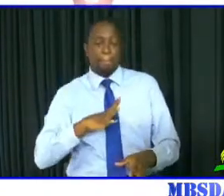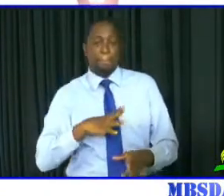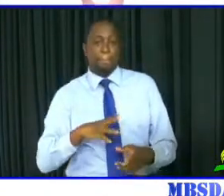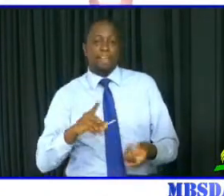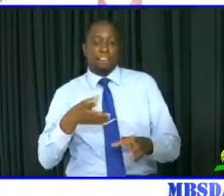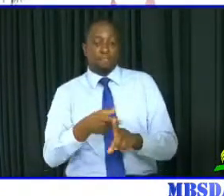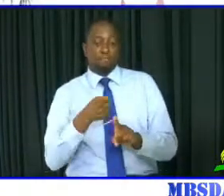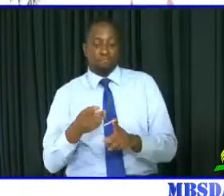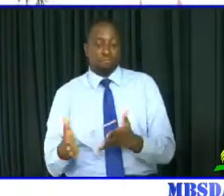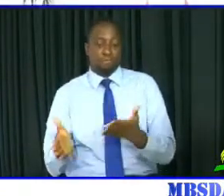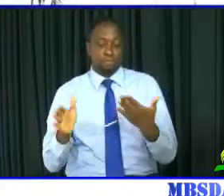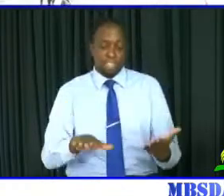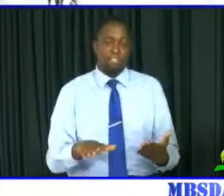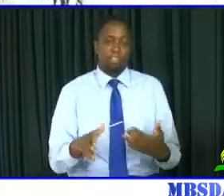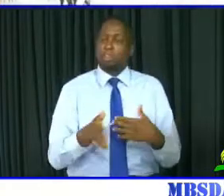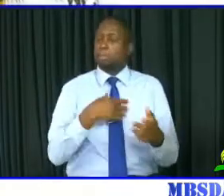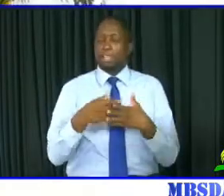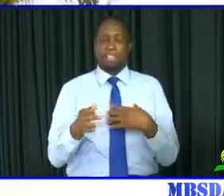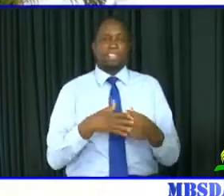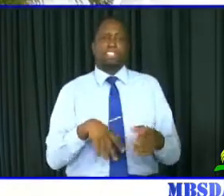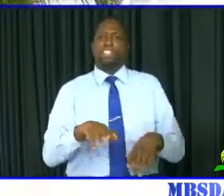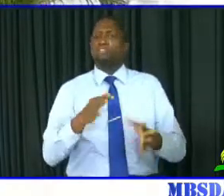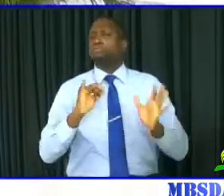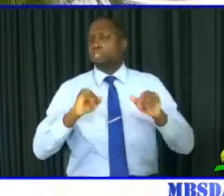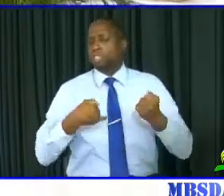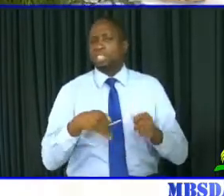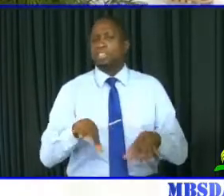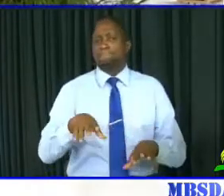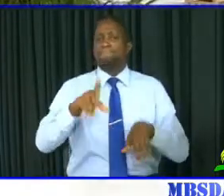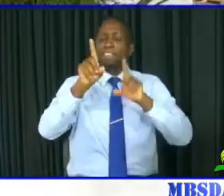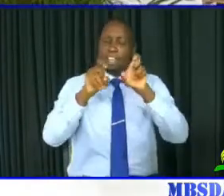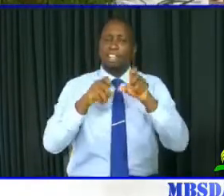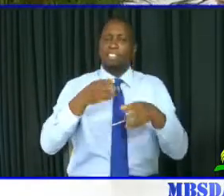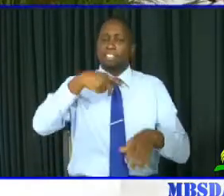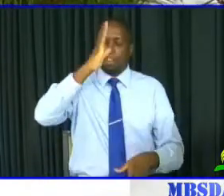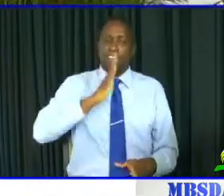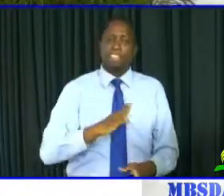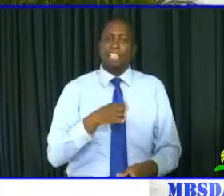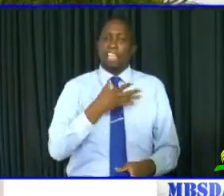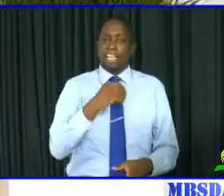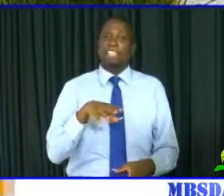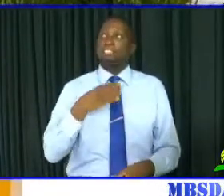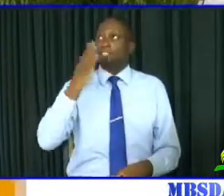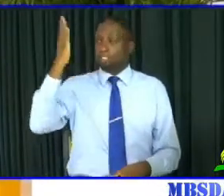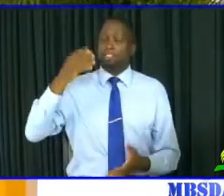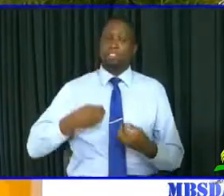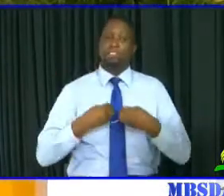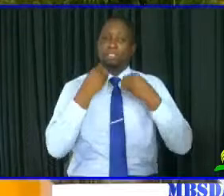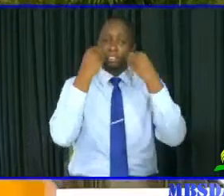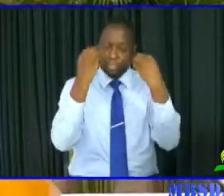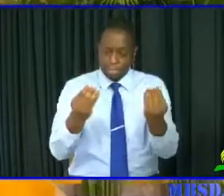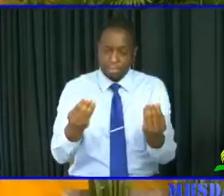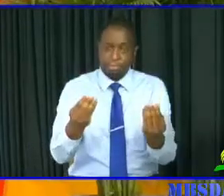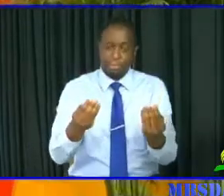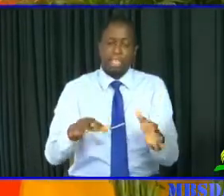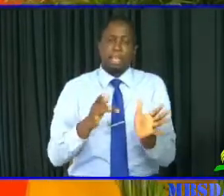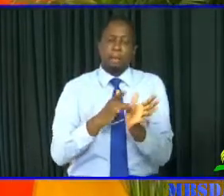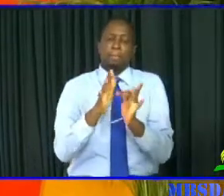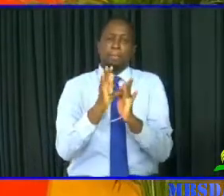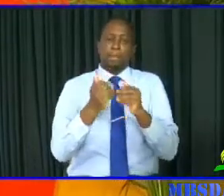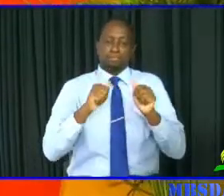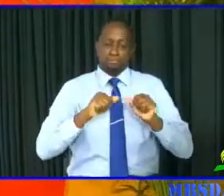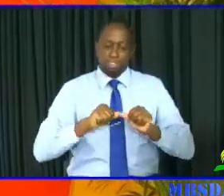is tonight. Just ask God, and he will attend to you. And then the Bible